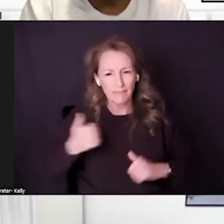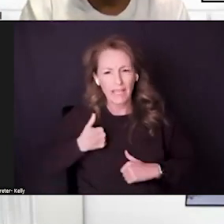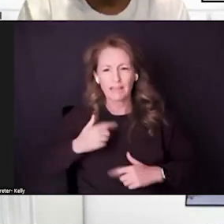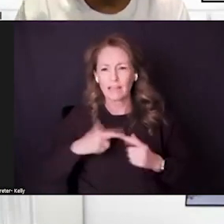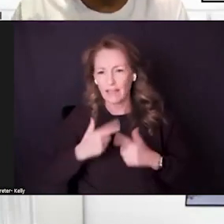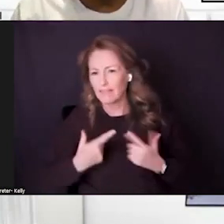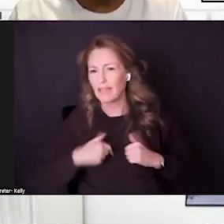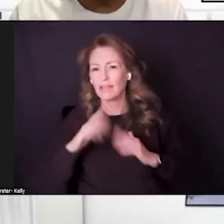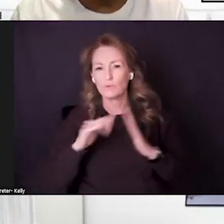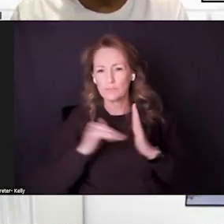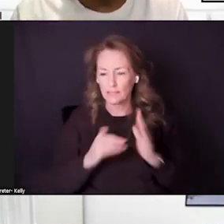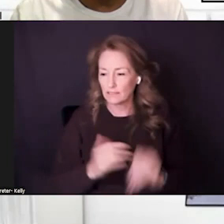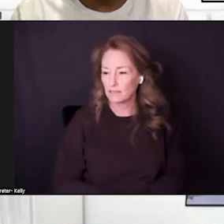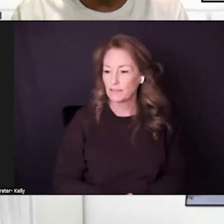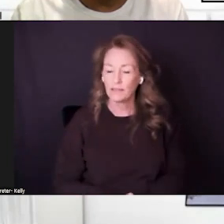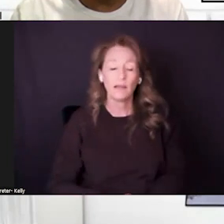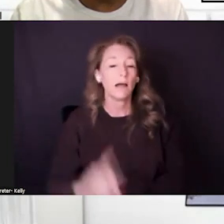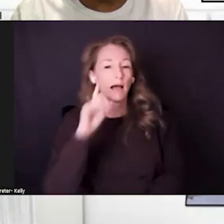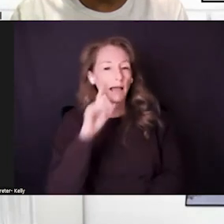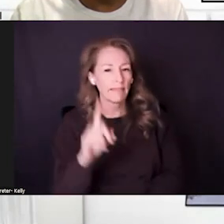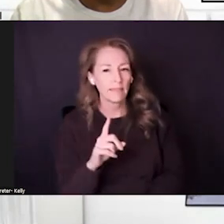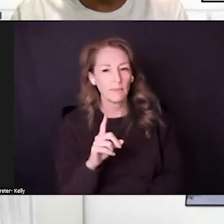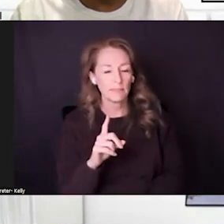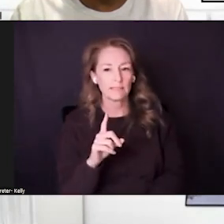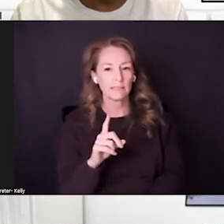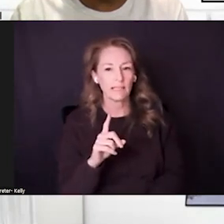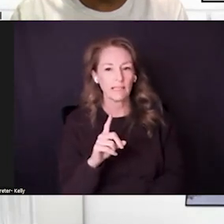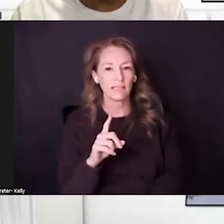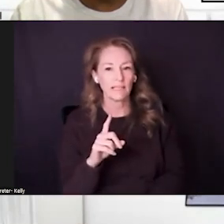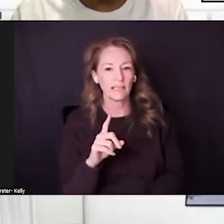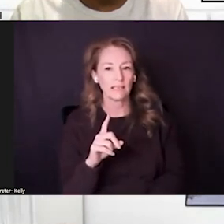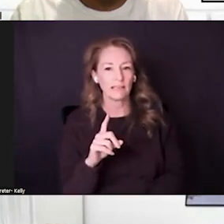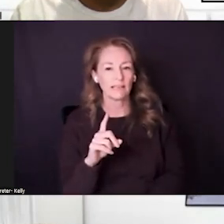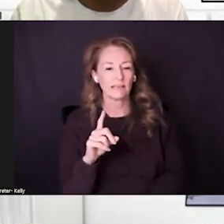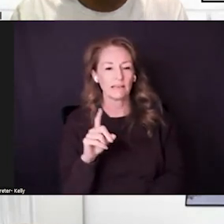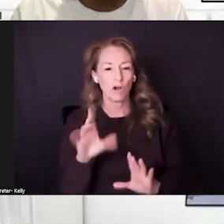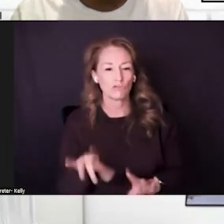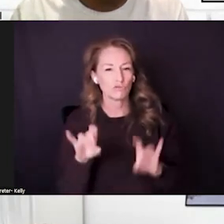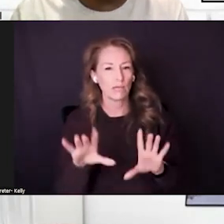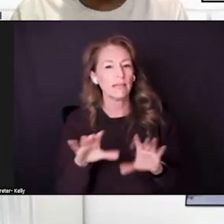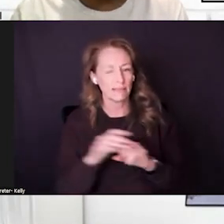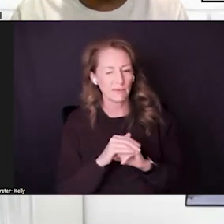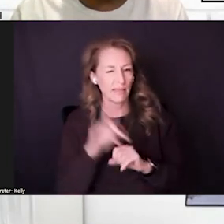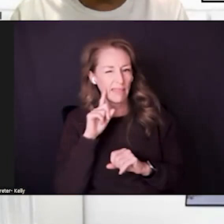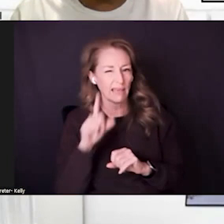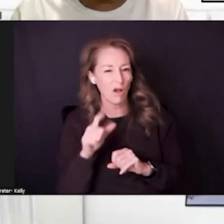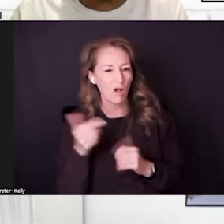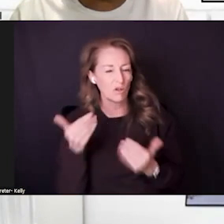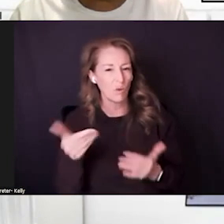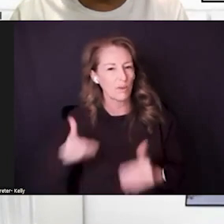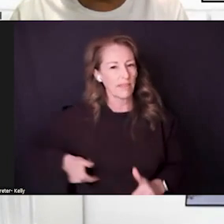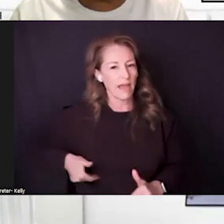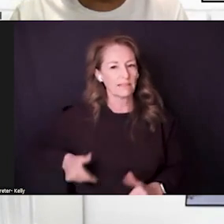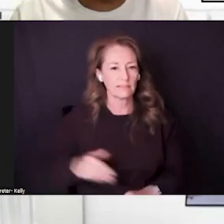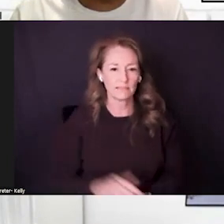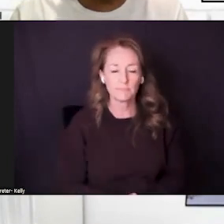first beautiful shot, I was thinking Australia, so I'm gonna go with my instinct there. All right, well, let's go ahead and reveal the